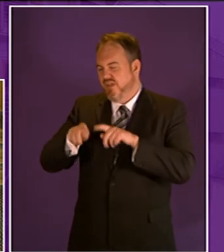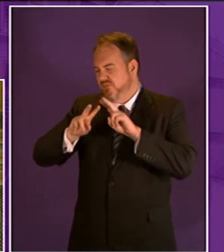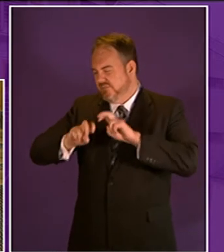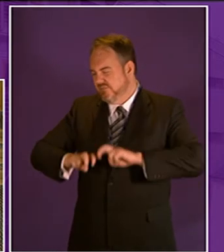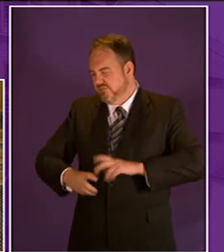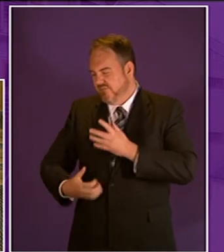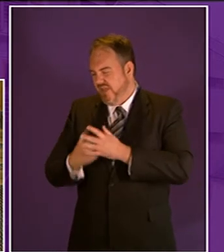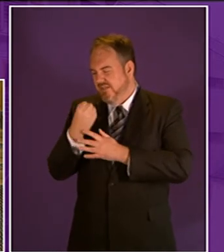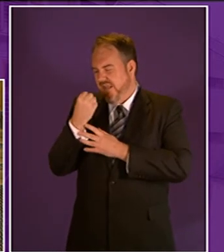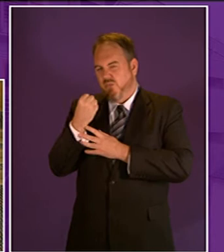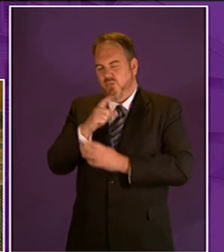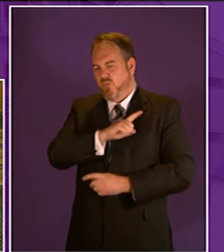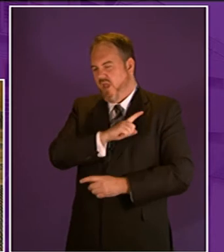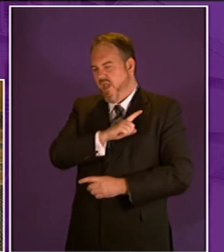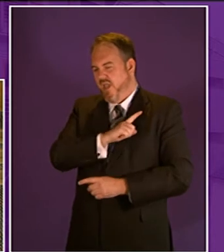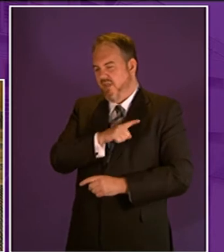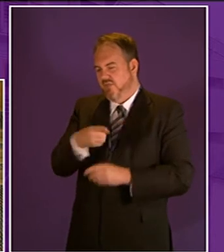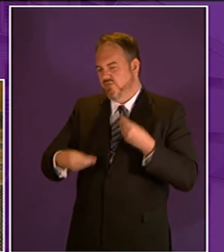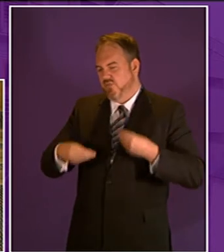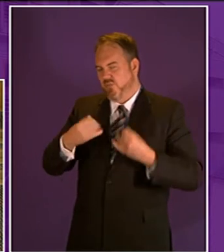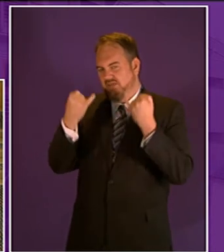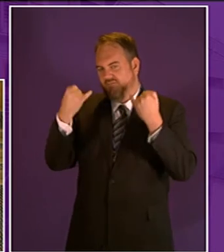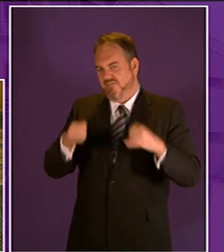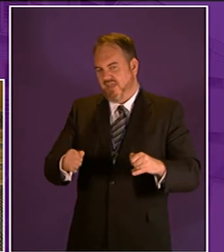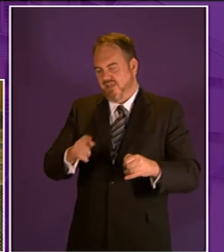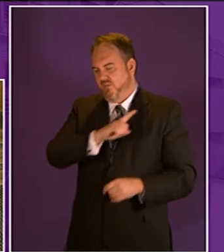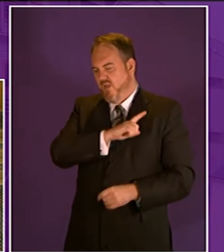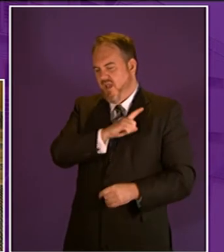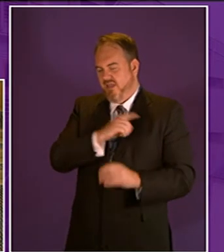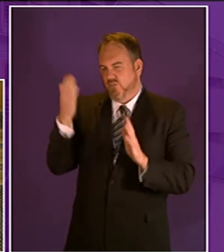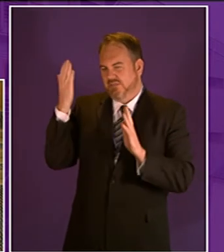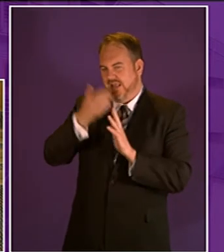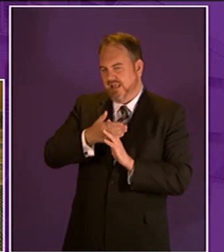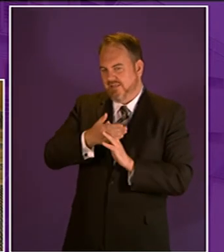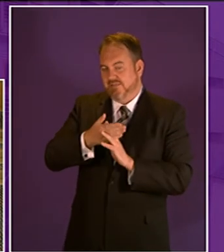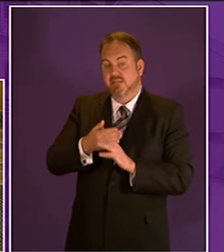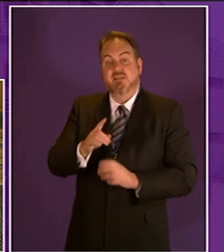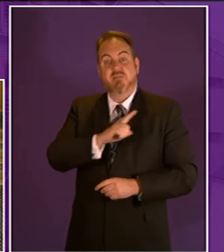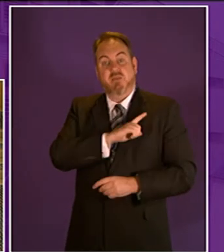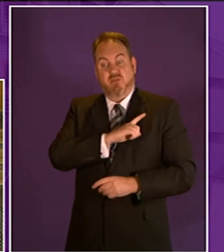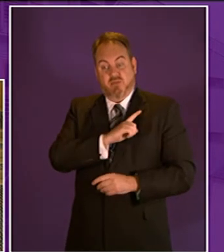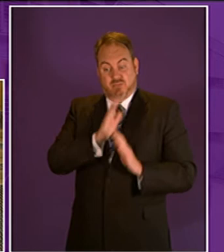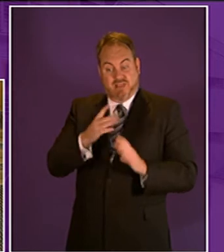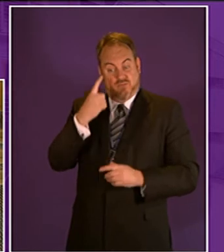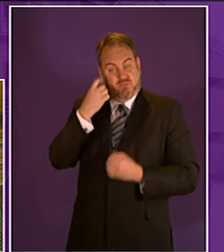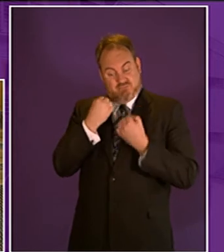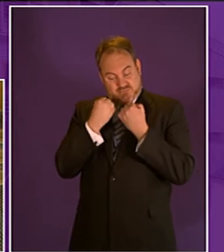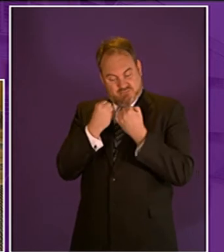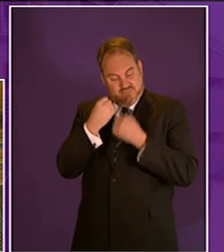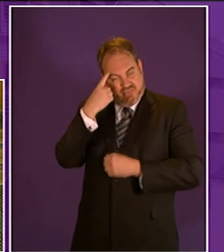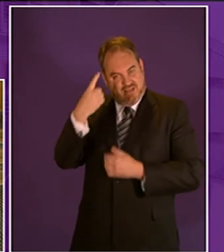software, what went wrong in those areas that it went wrong, and more importantly, what can we do to make sure that